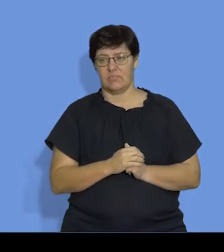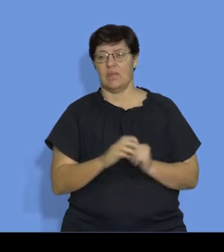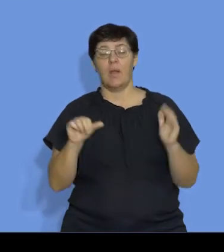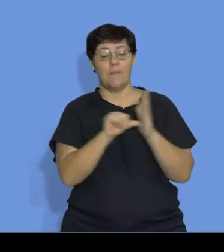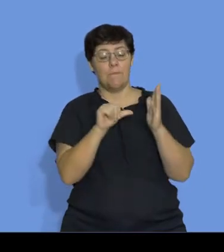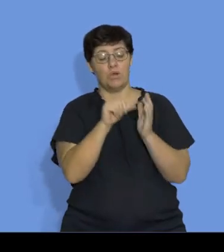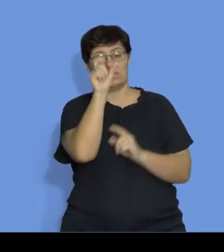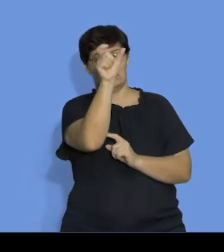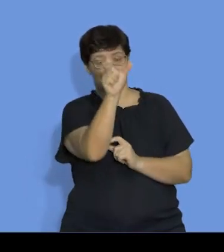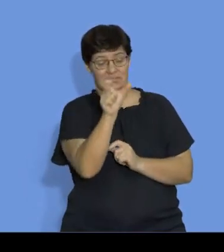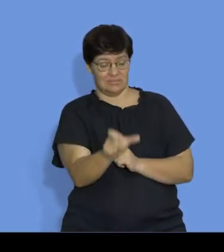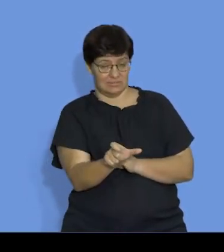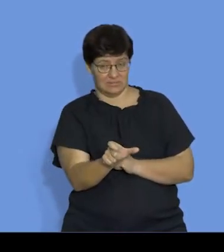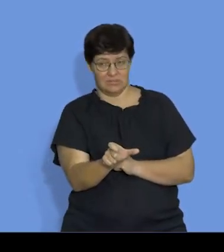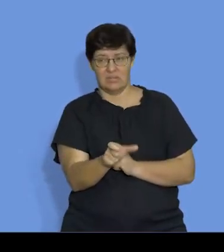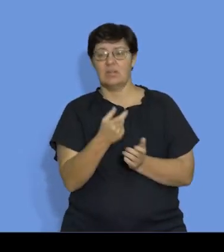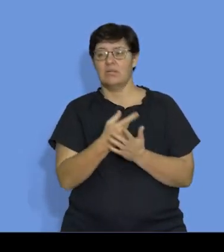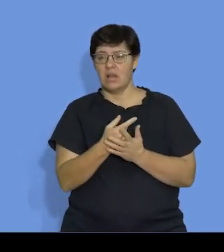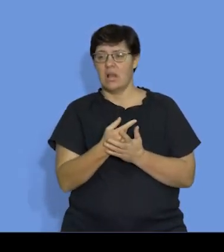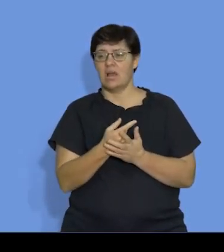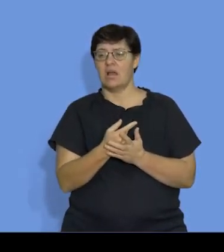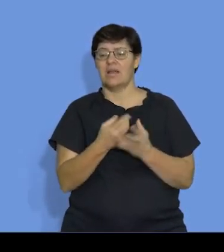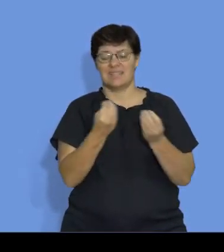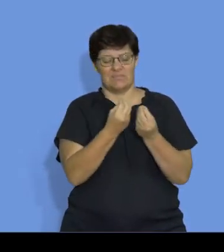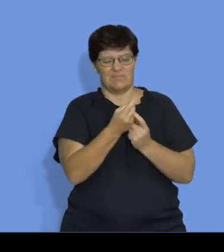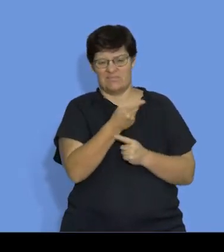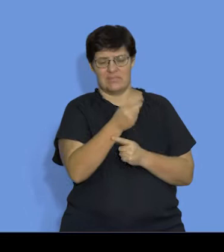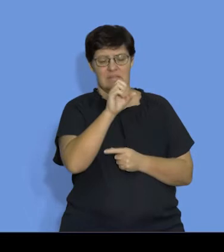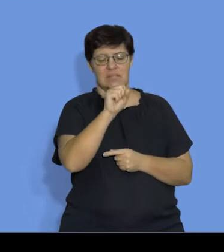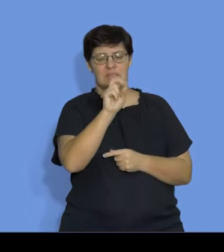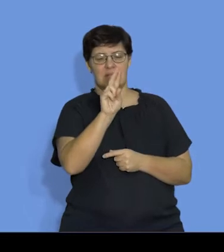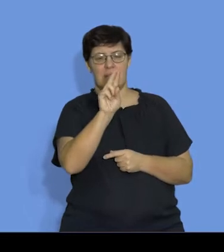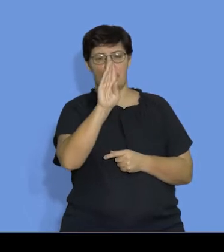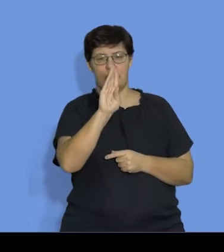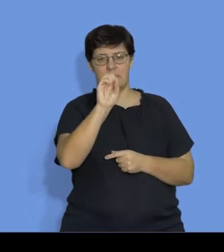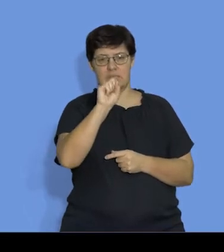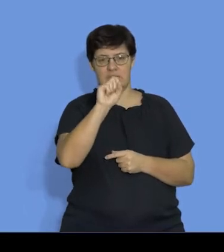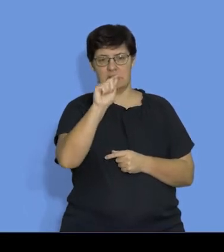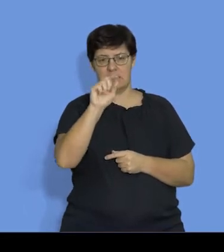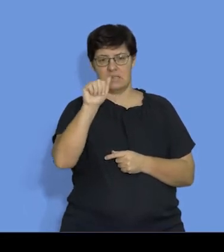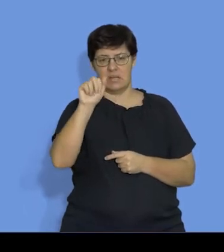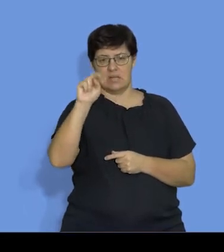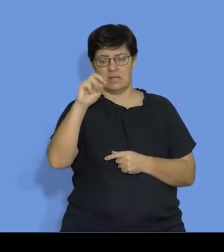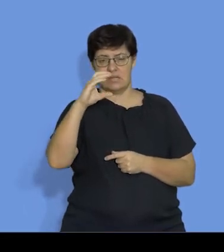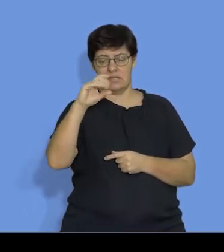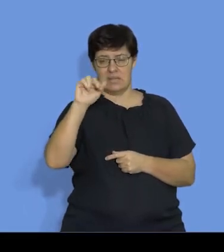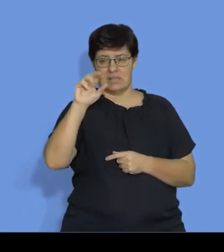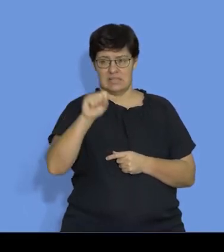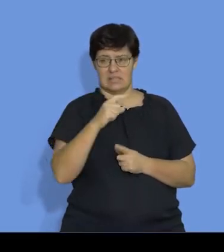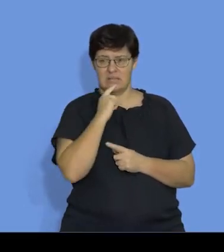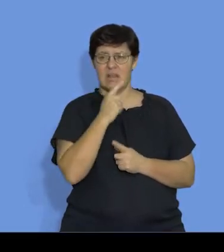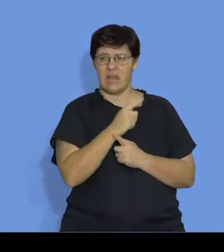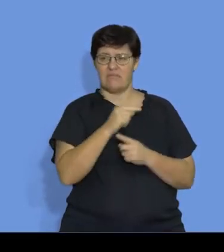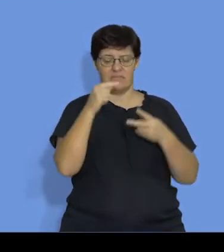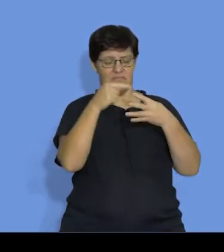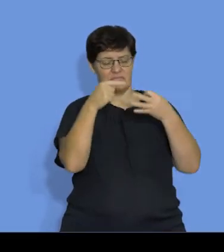again, we talk about substances. Now, these substances are your oxidizing agent, your reducing